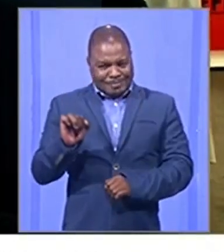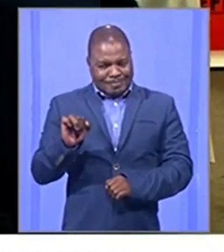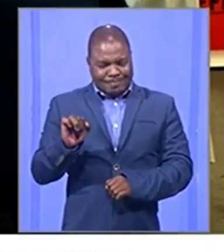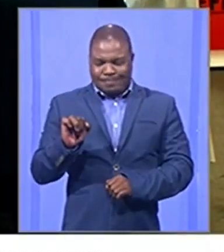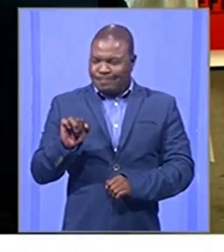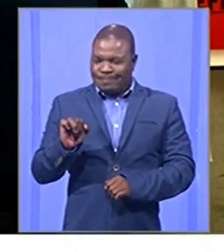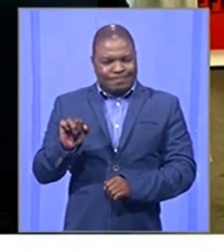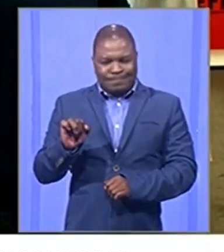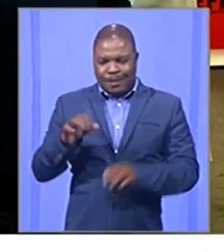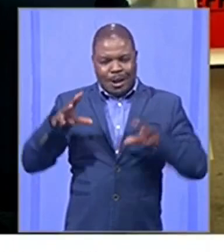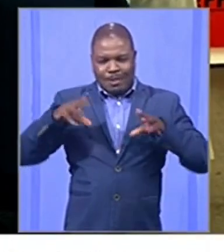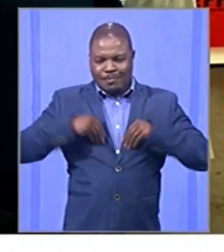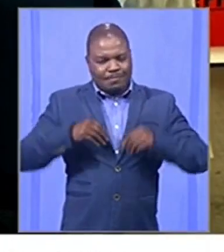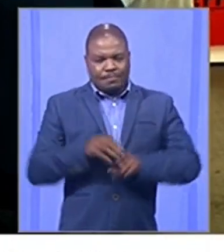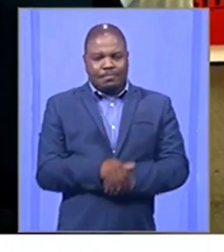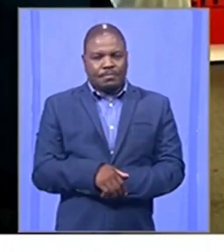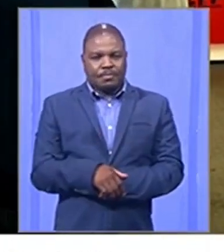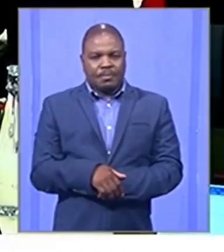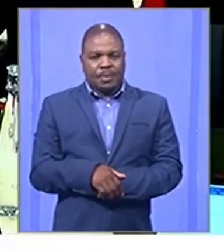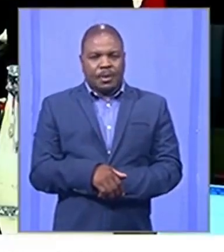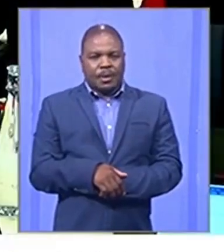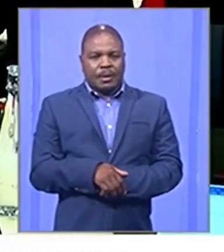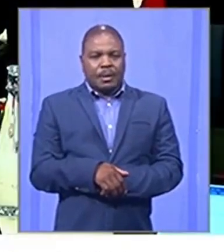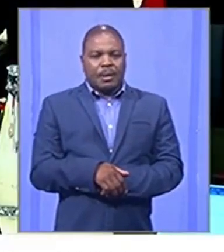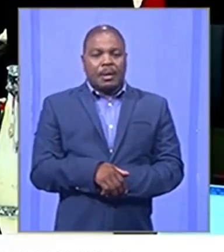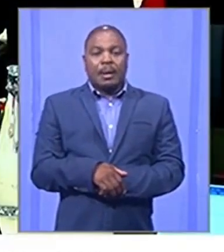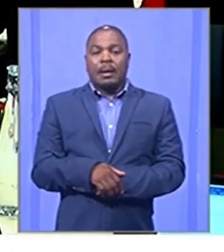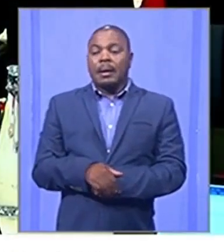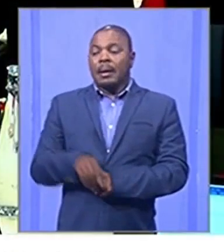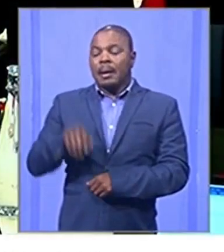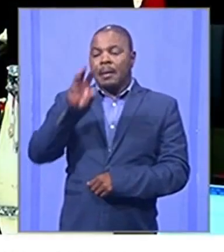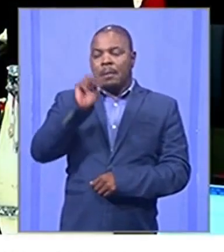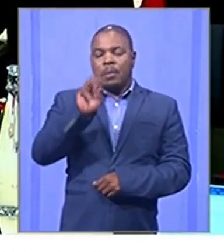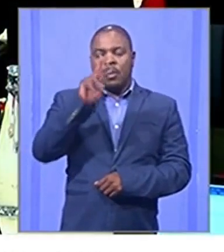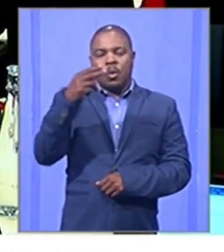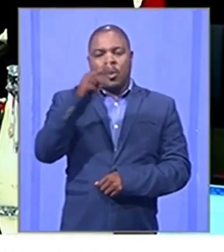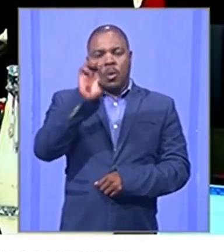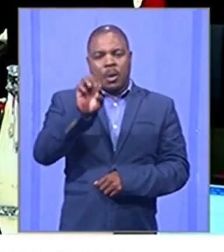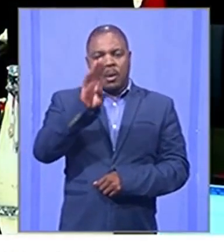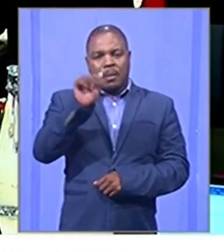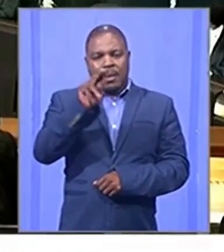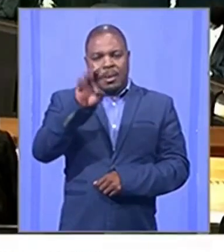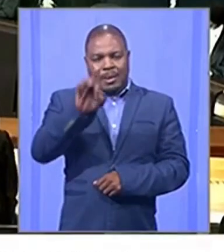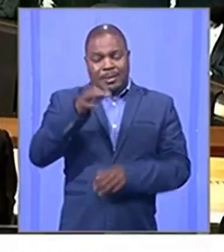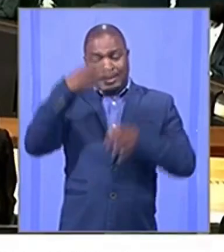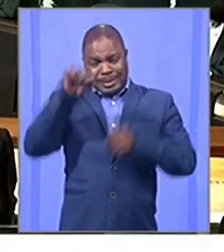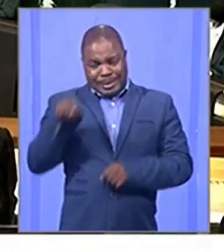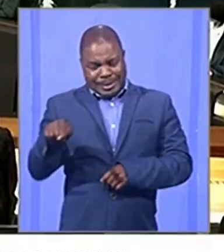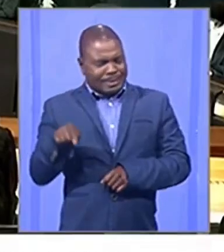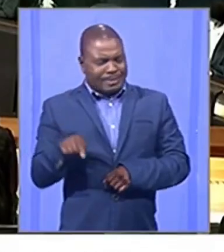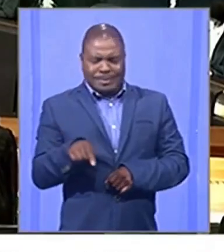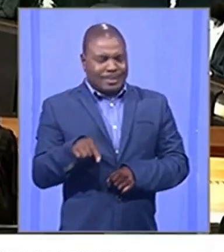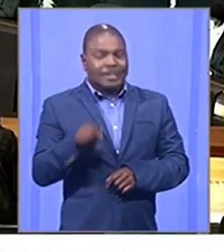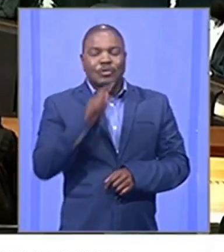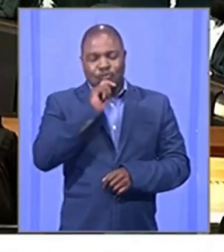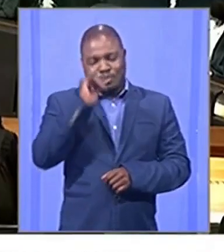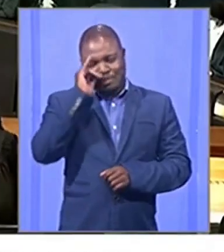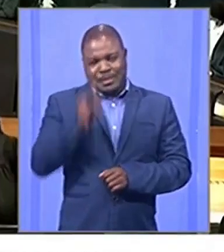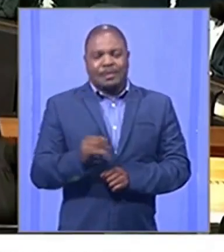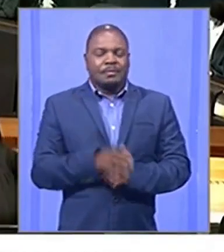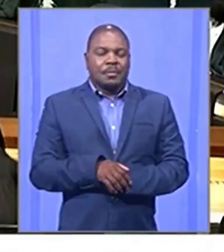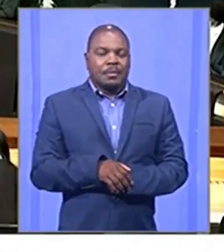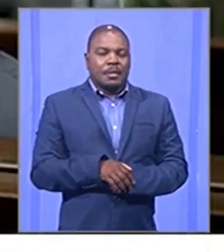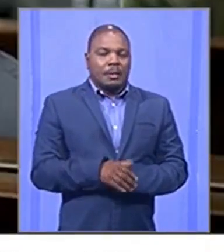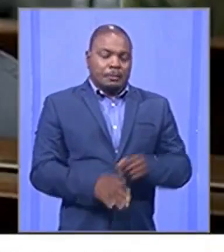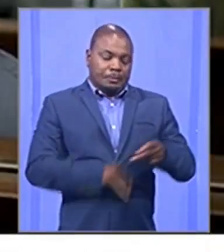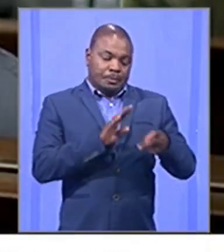the Mkhwebane judgment is bad. It doesn't matter how you look at it. Gape Malema o ne a tshwaela